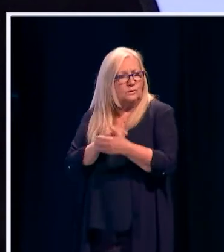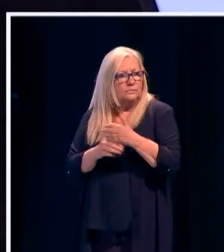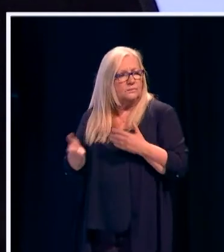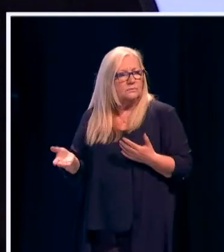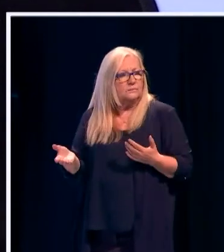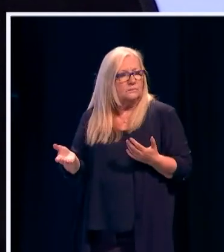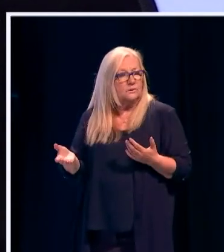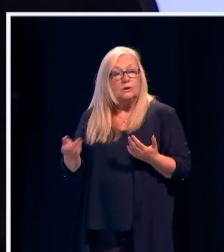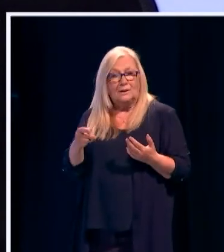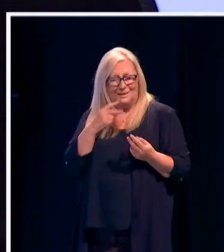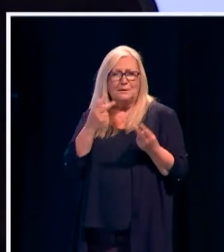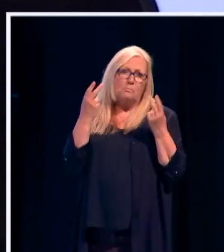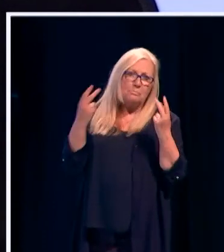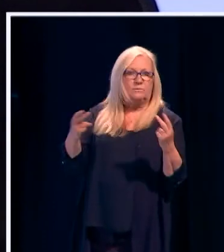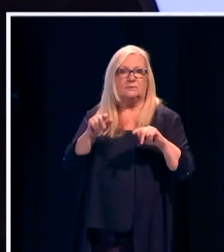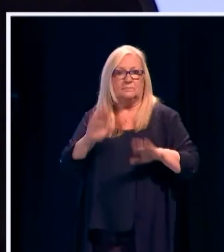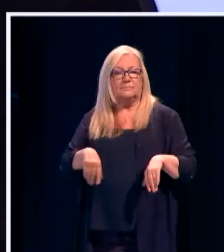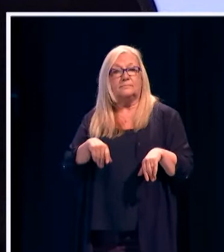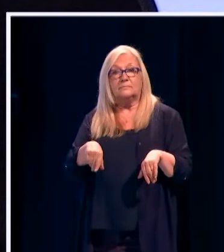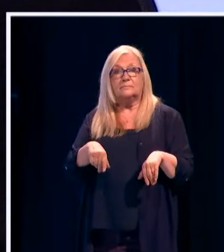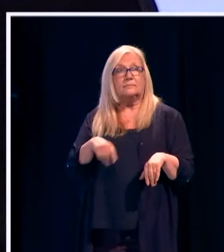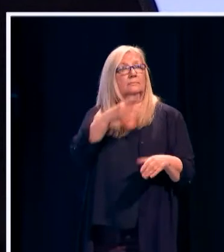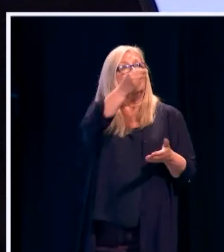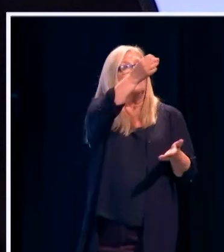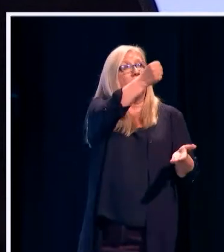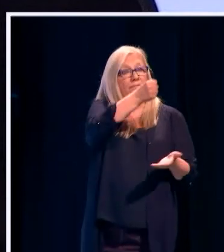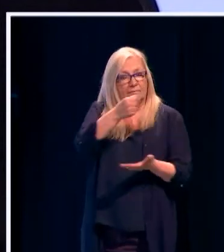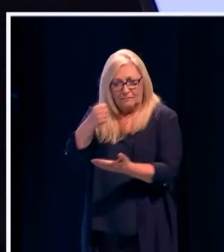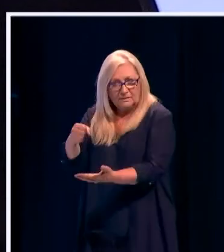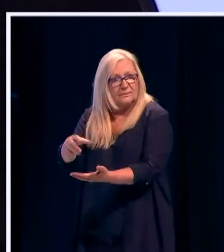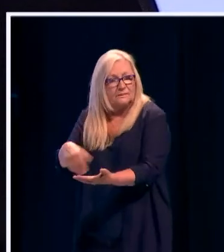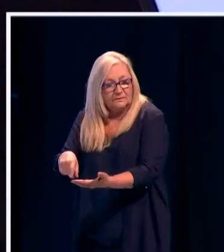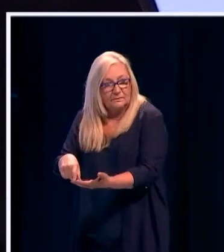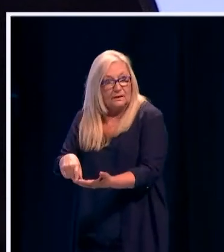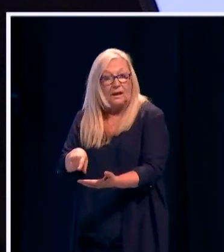very important to giving fund to the DPOs. Then DPO will be more